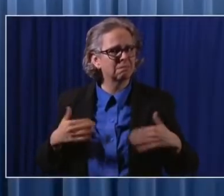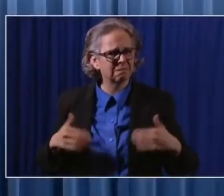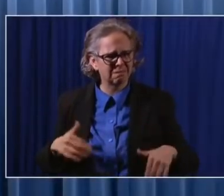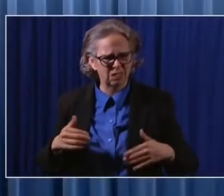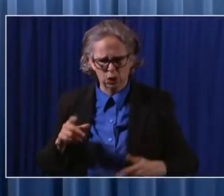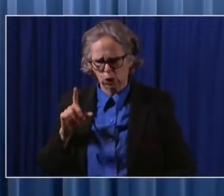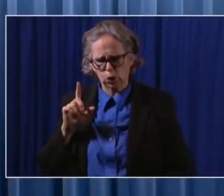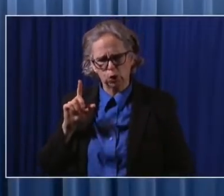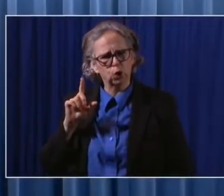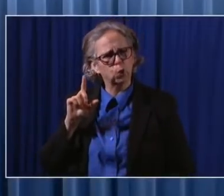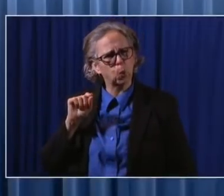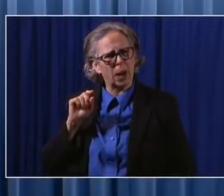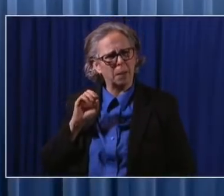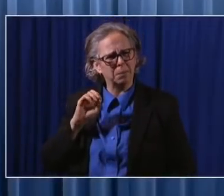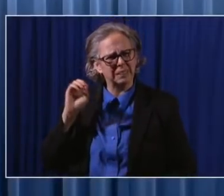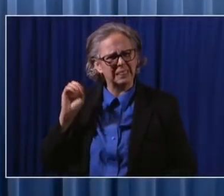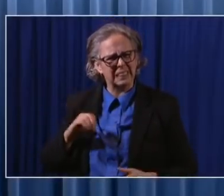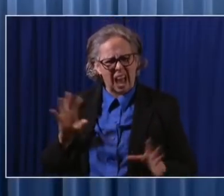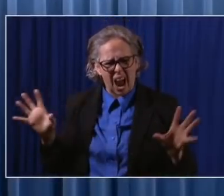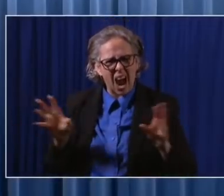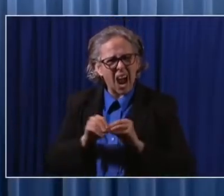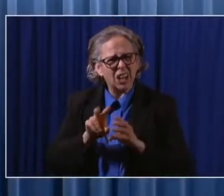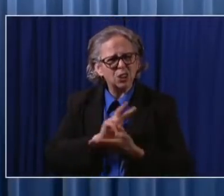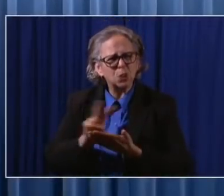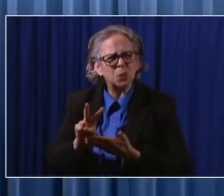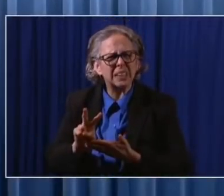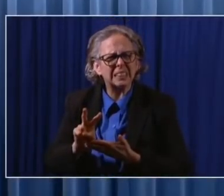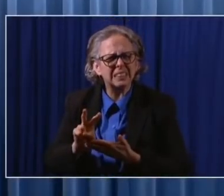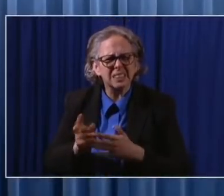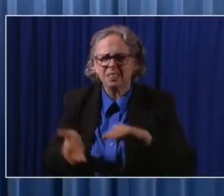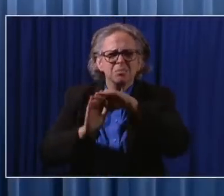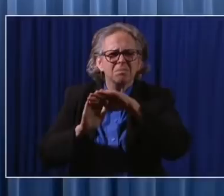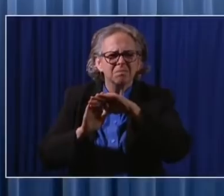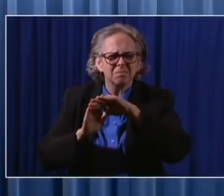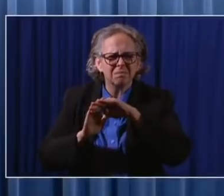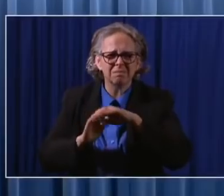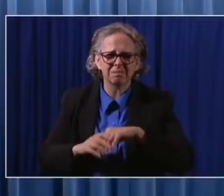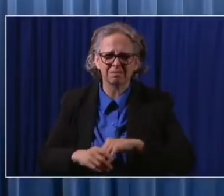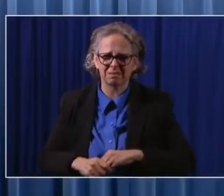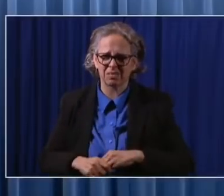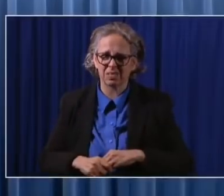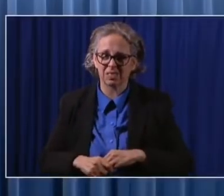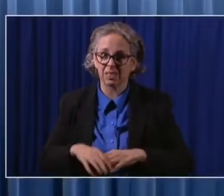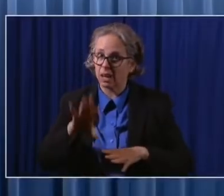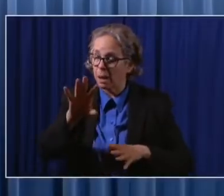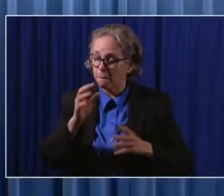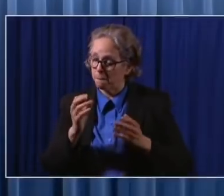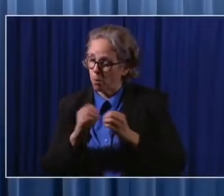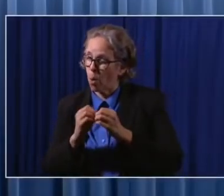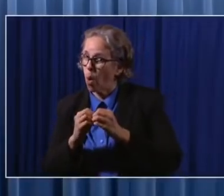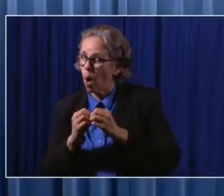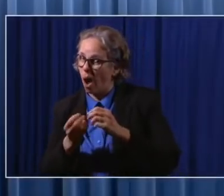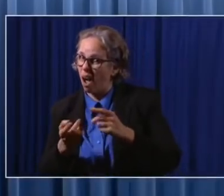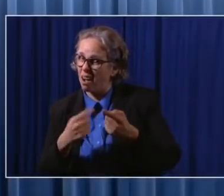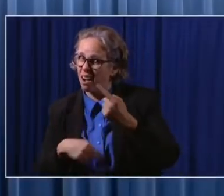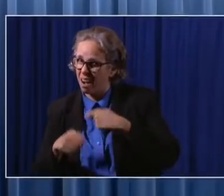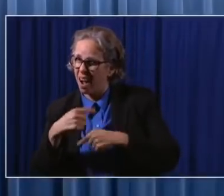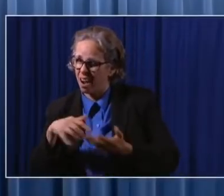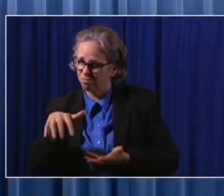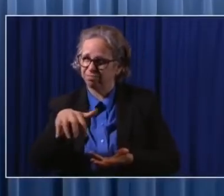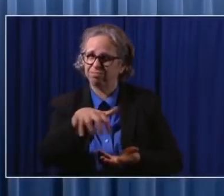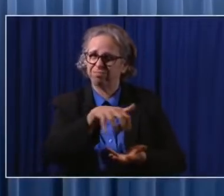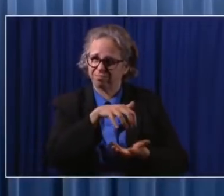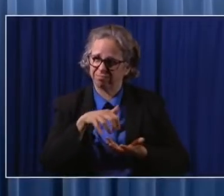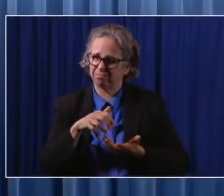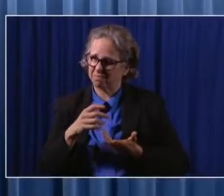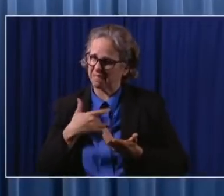in Fairfield. Due to clinical and reporting lags, these numbers, of course, may continue to grow for this period. More people are visiting their doctors,